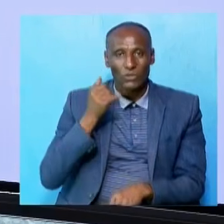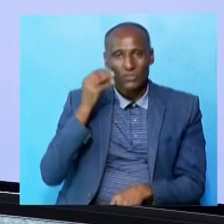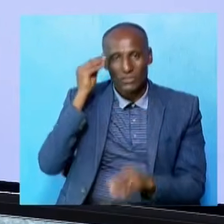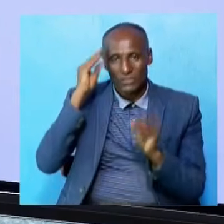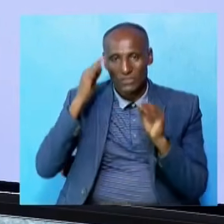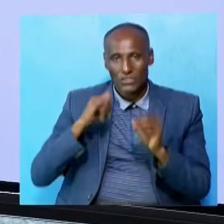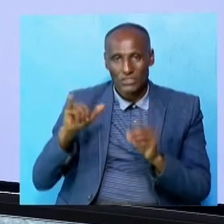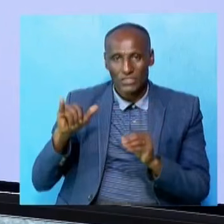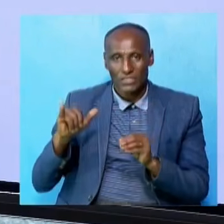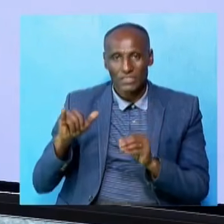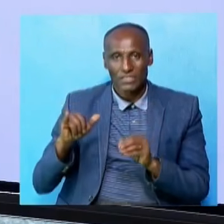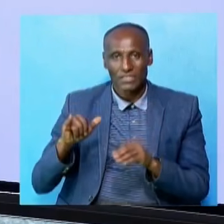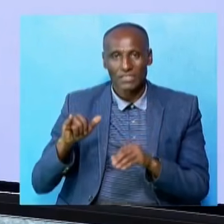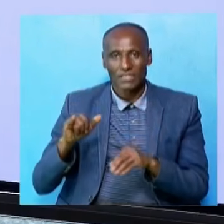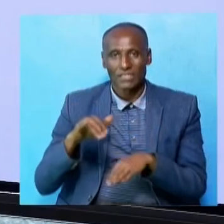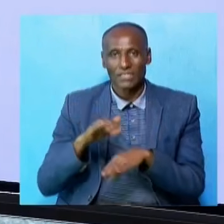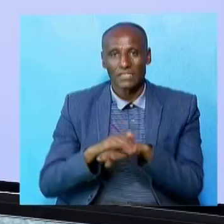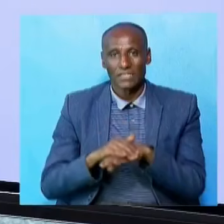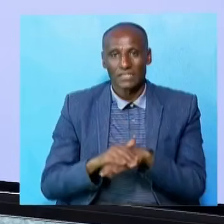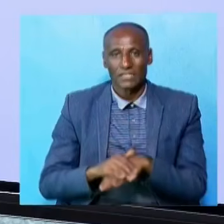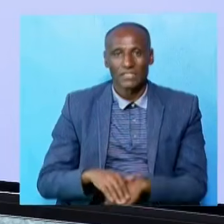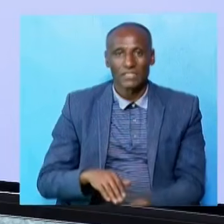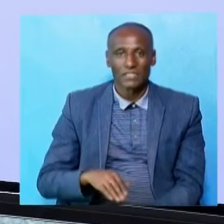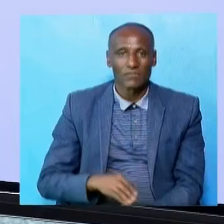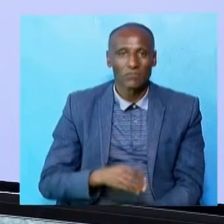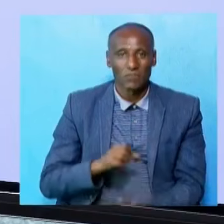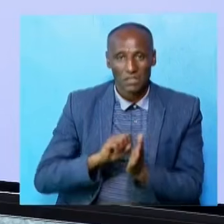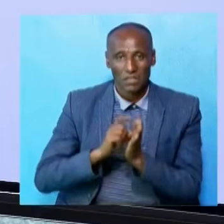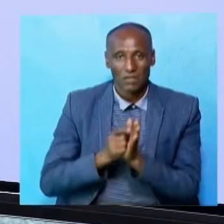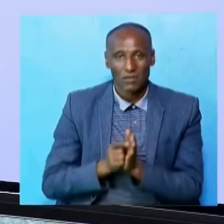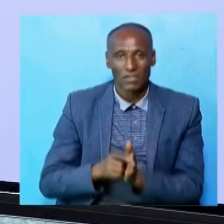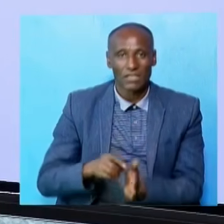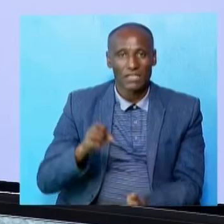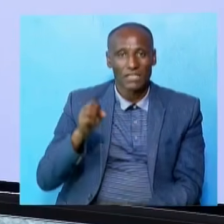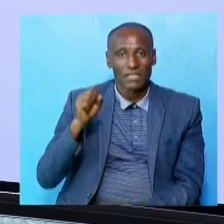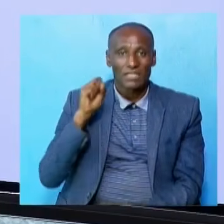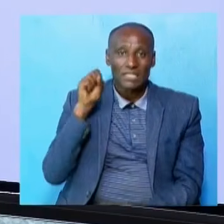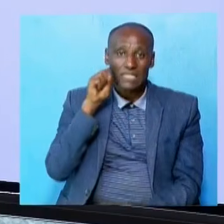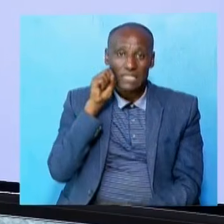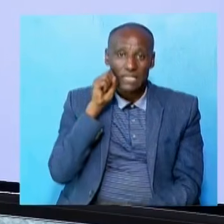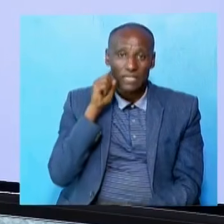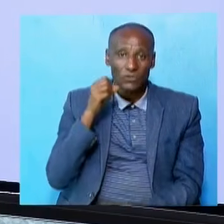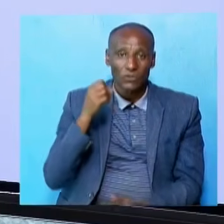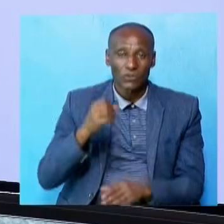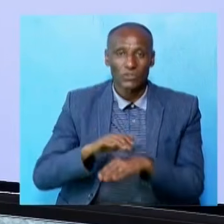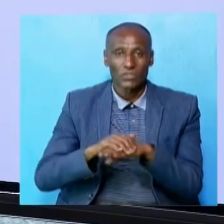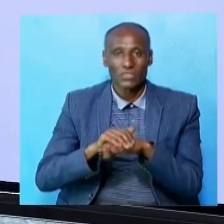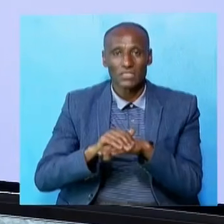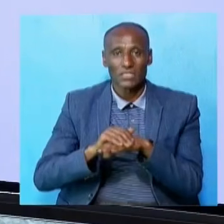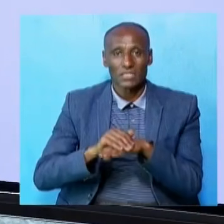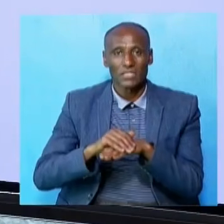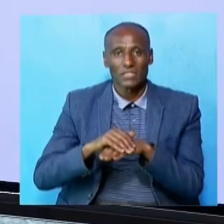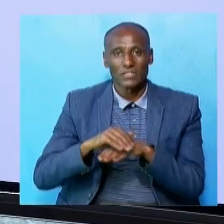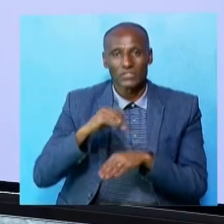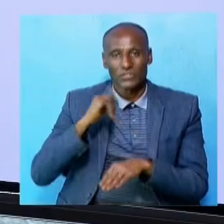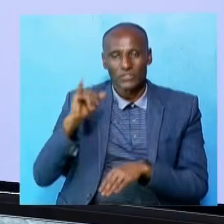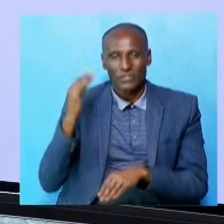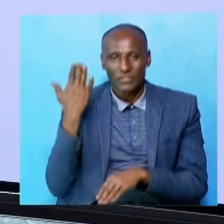Let me put my name. Sanait was teaching English yesterday. Or you can say